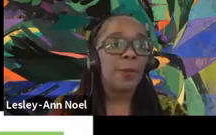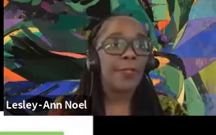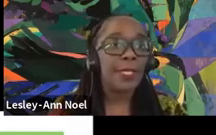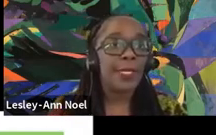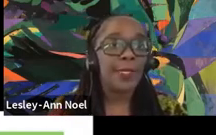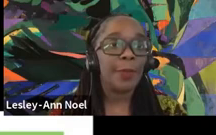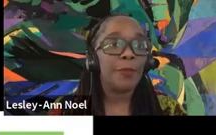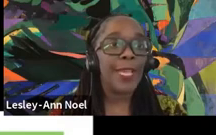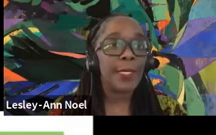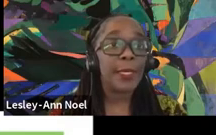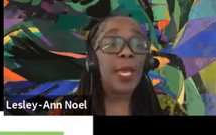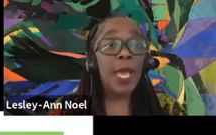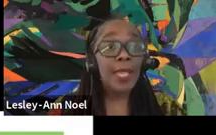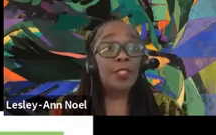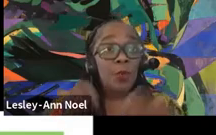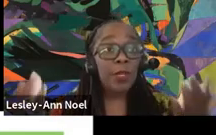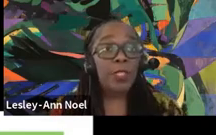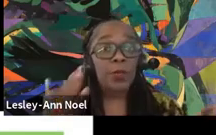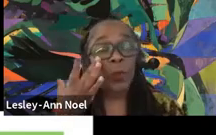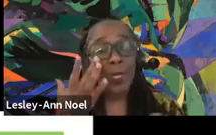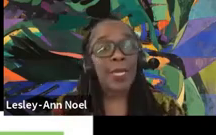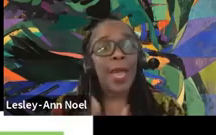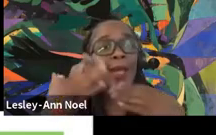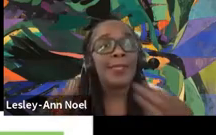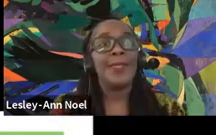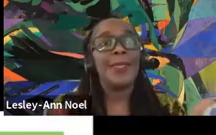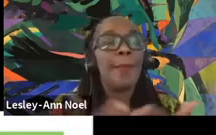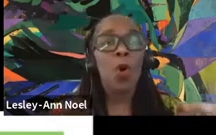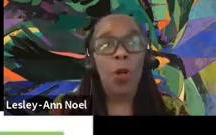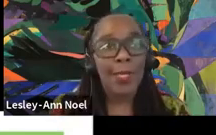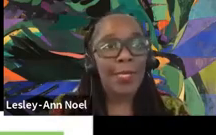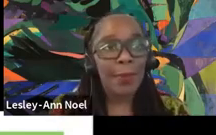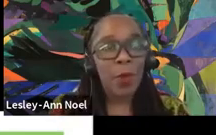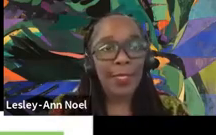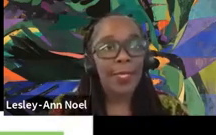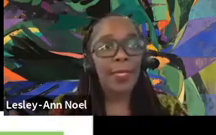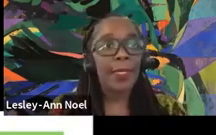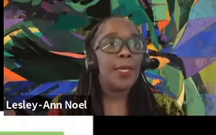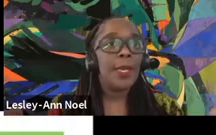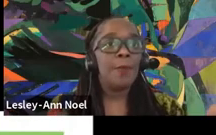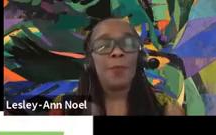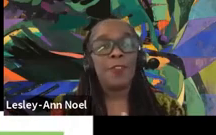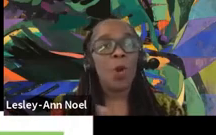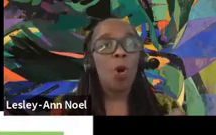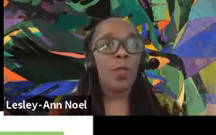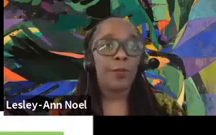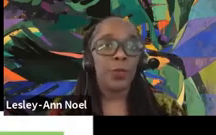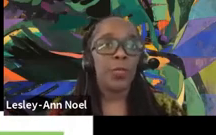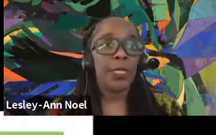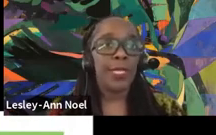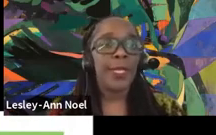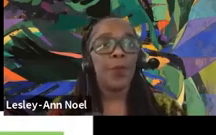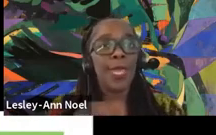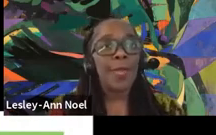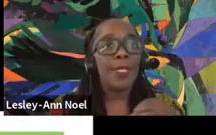our former visiting assistant professor. And so what do? We ask them all the same question, people from all over